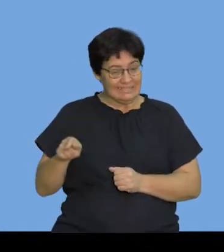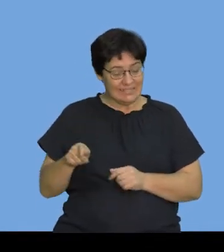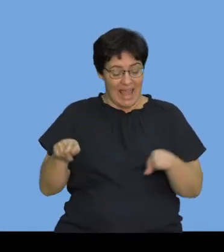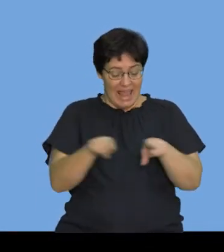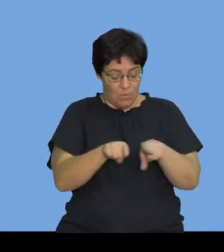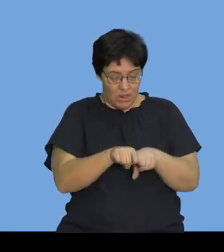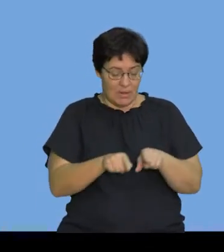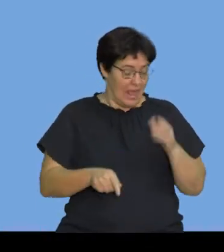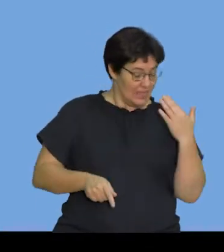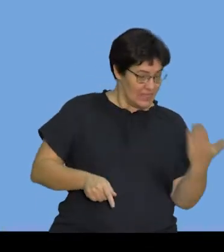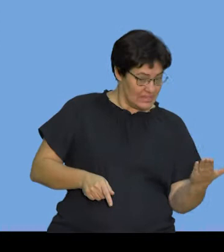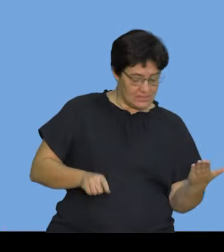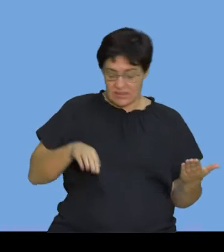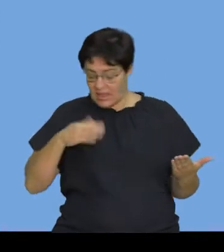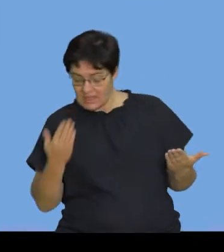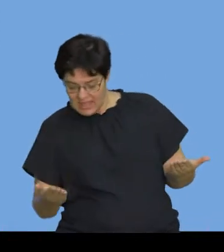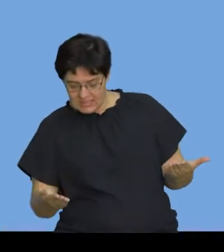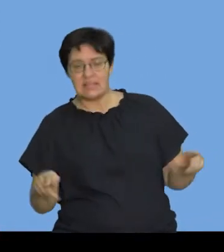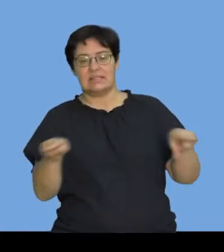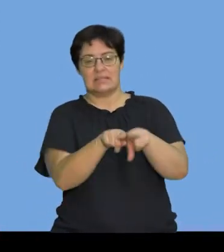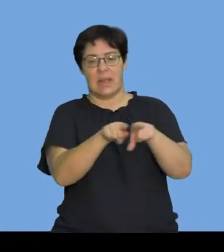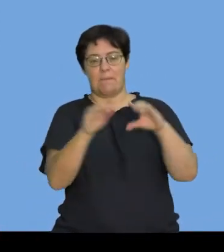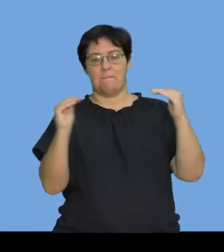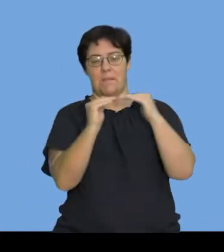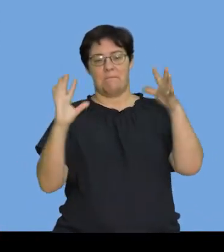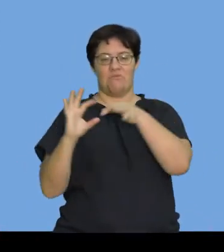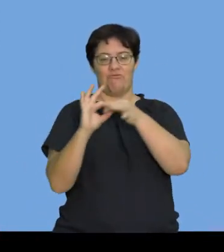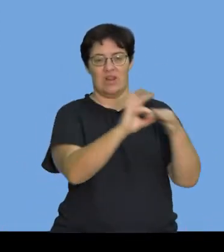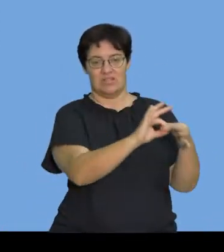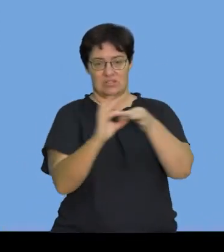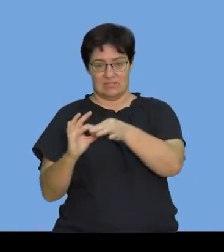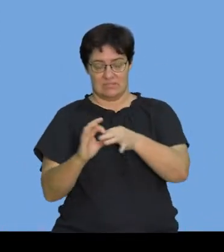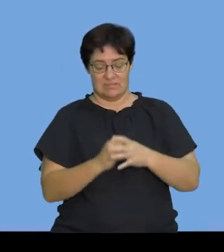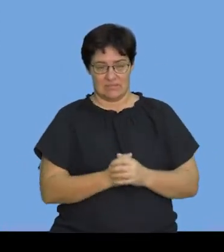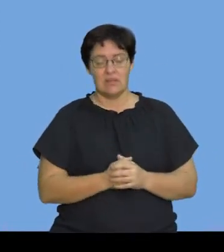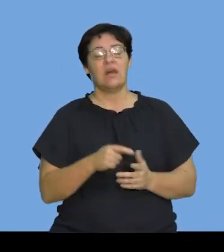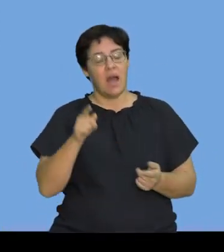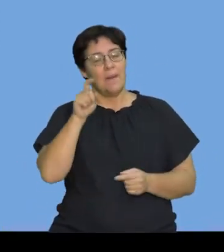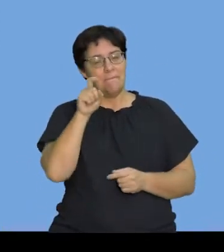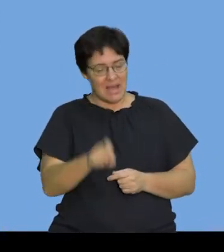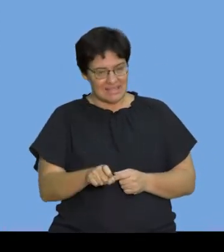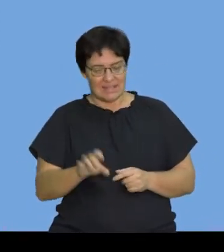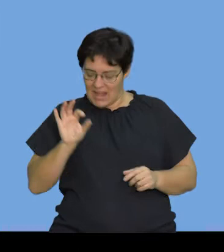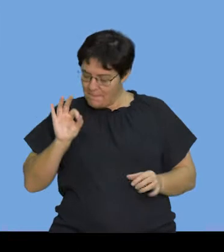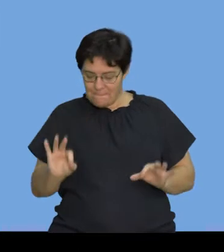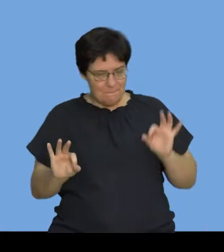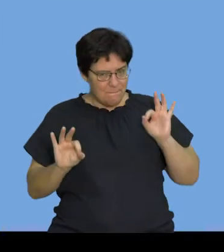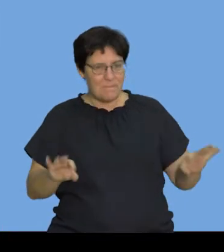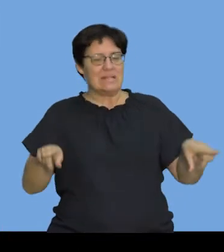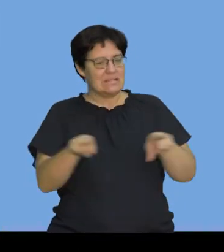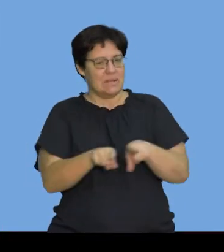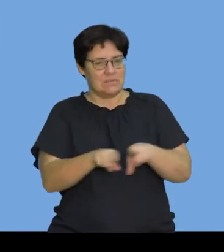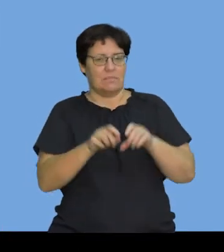means that you are talking about a relationship between these two sides, that they must exactly be the